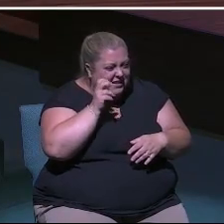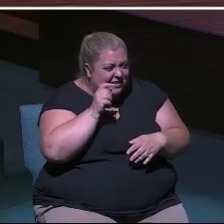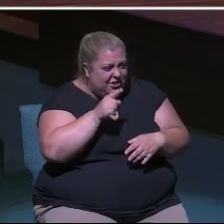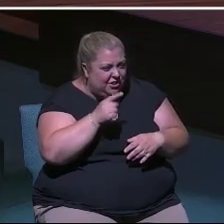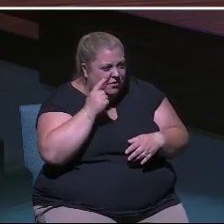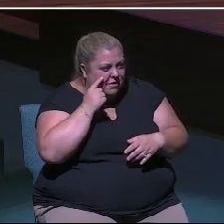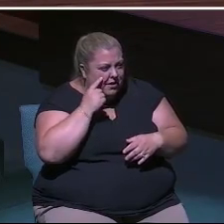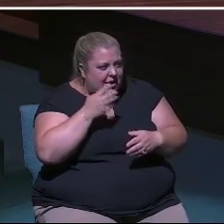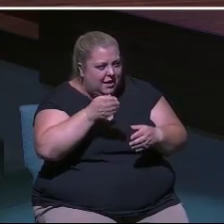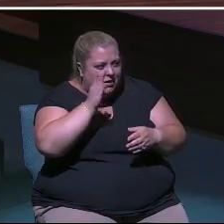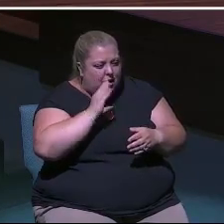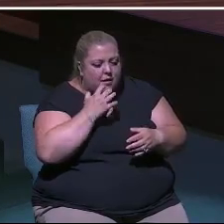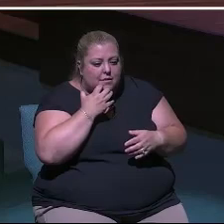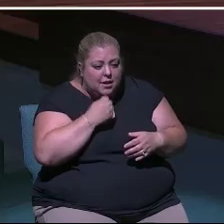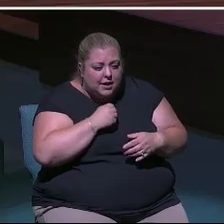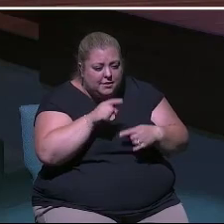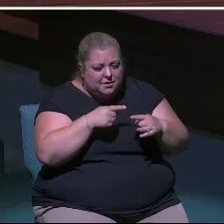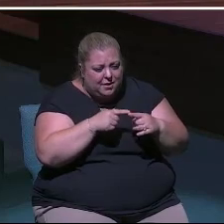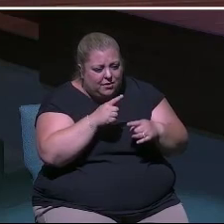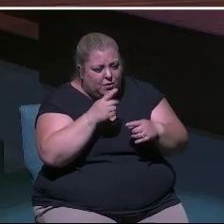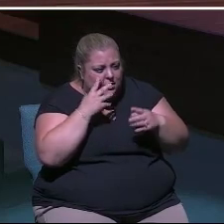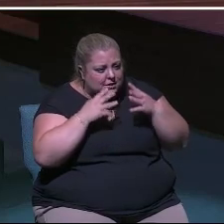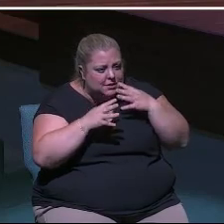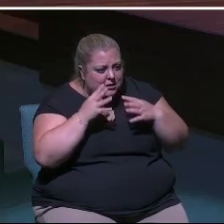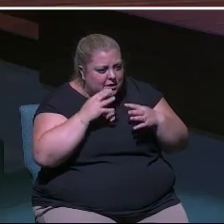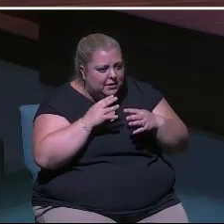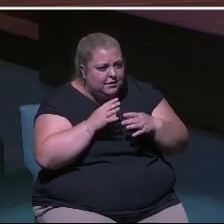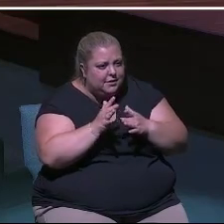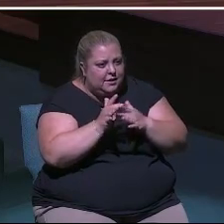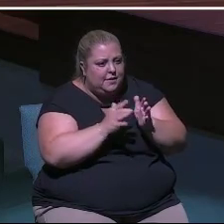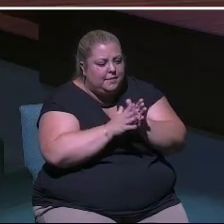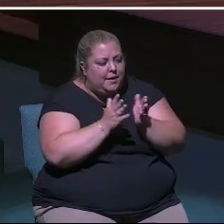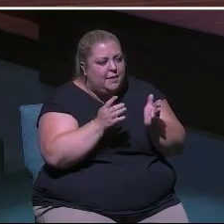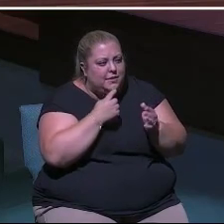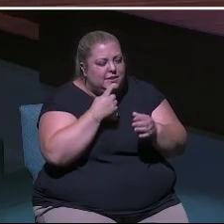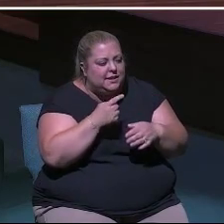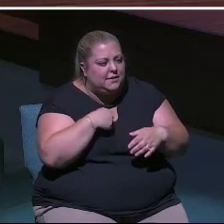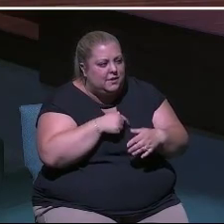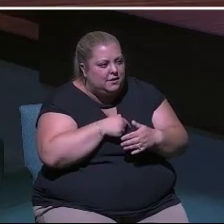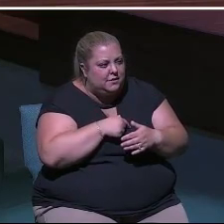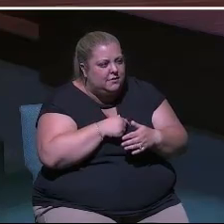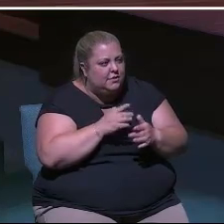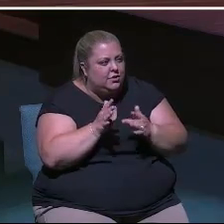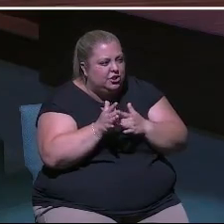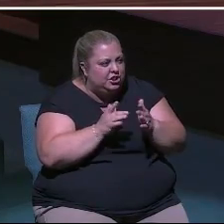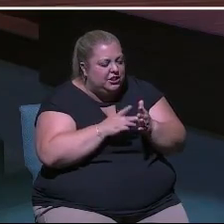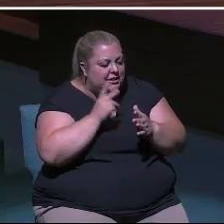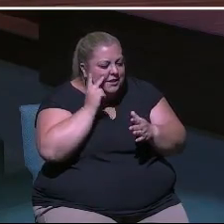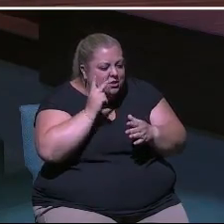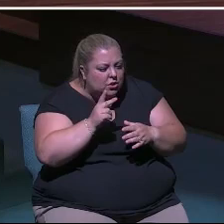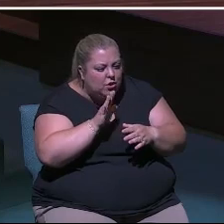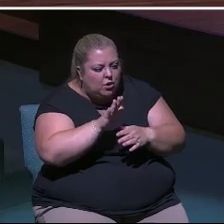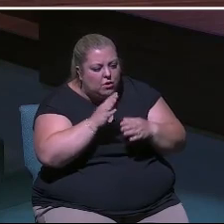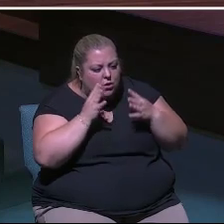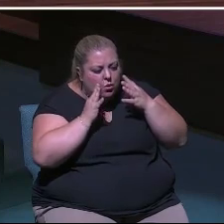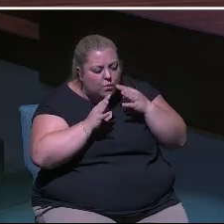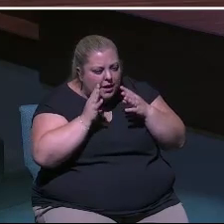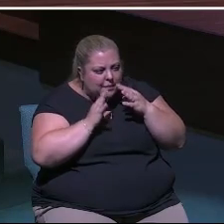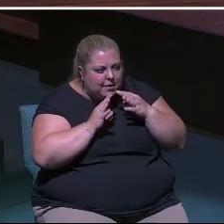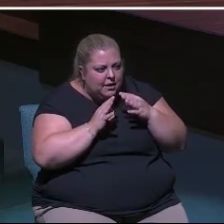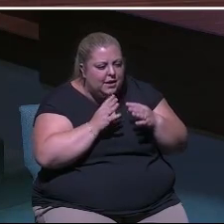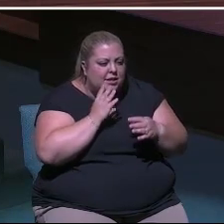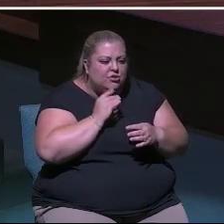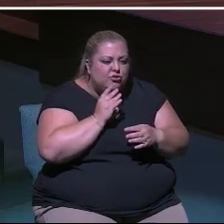tears? The Bible tells us, let's go on and read. When Jesus therefore saw her weeping, and the Jews